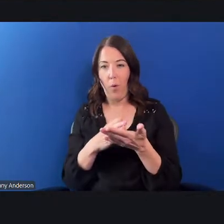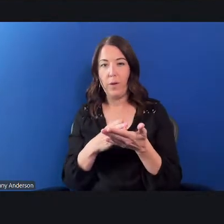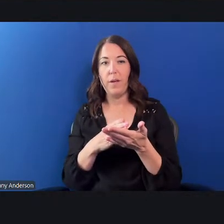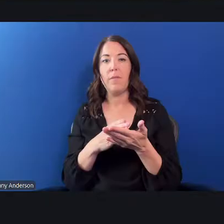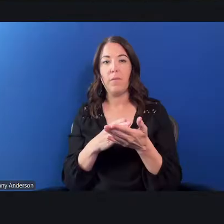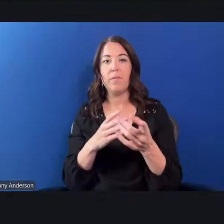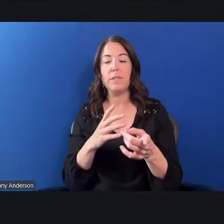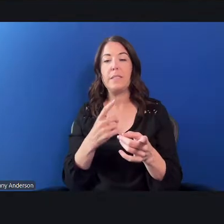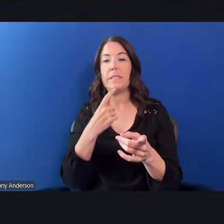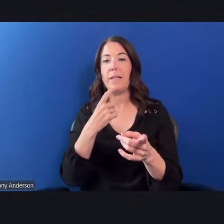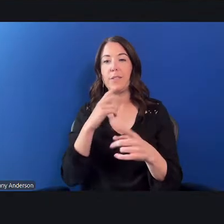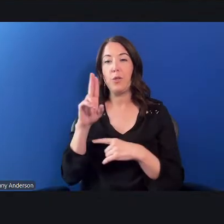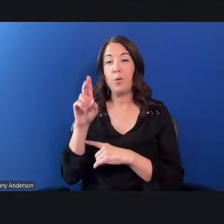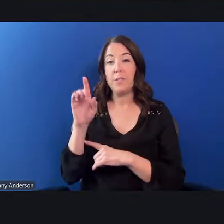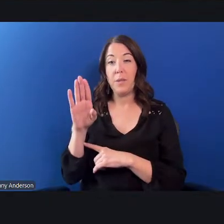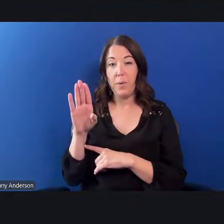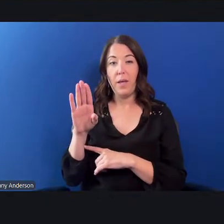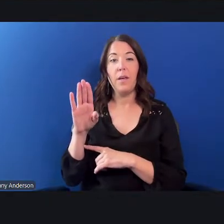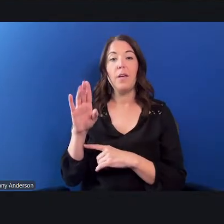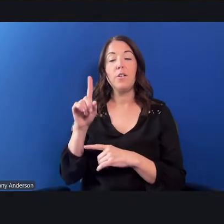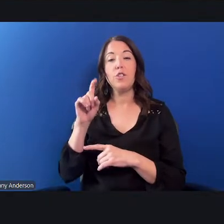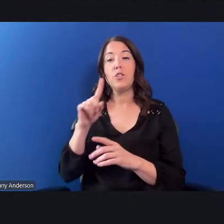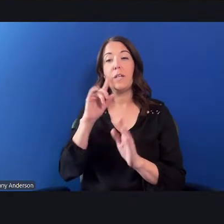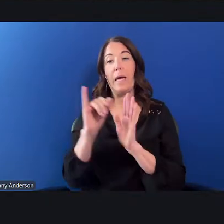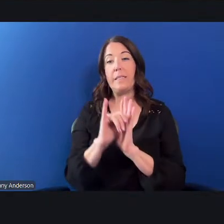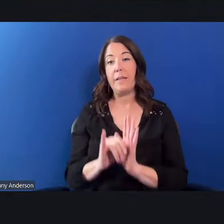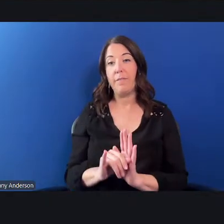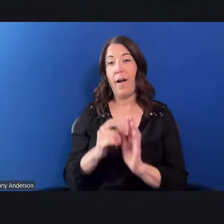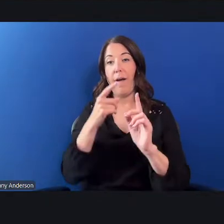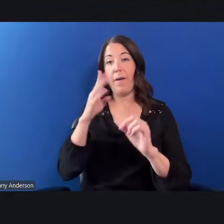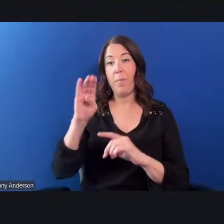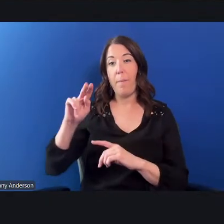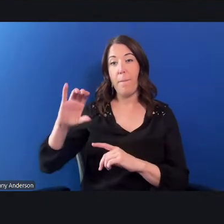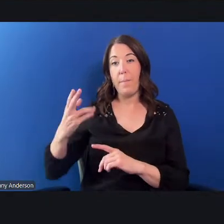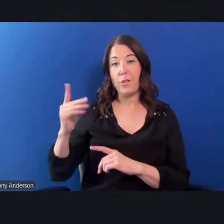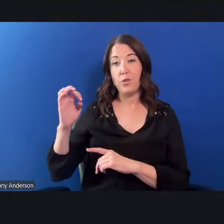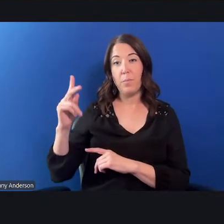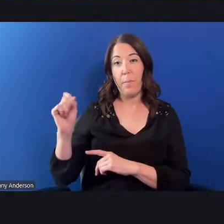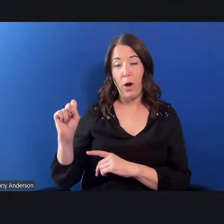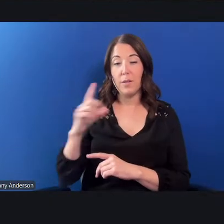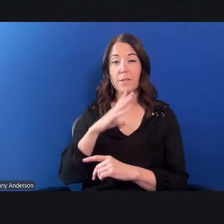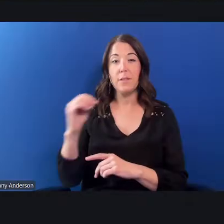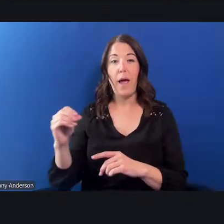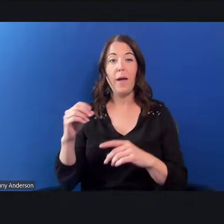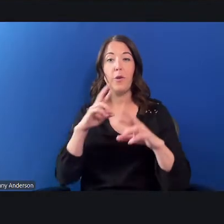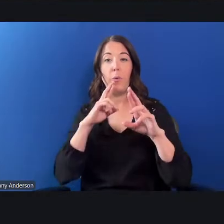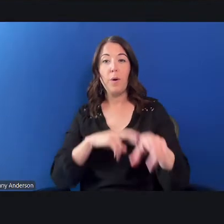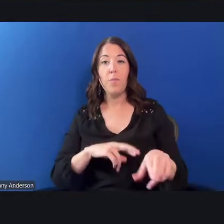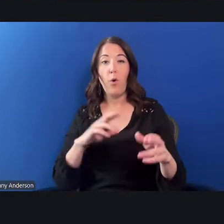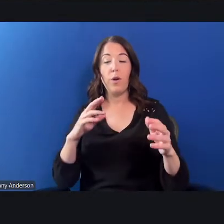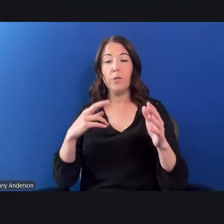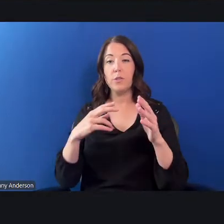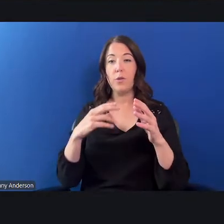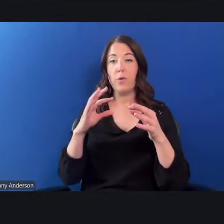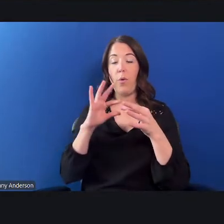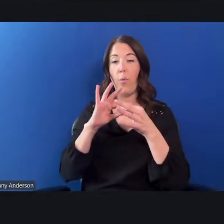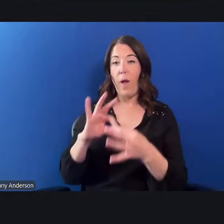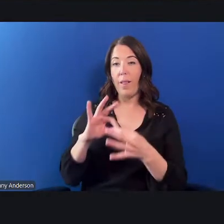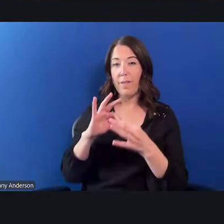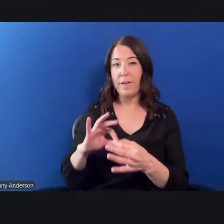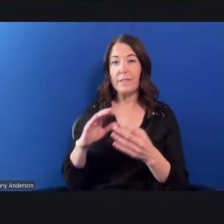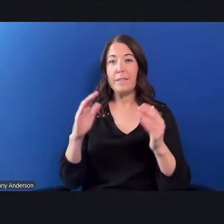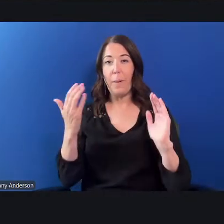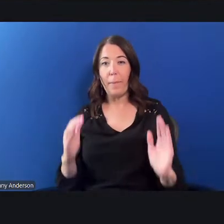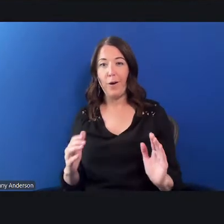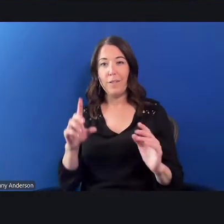included. The Utah Schools for the Deaf and Blind should identify benchmarks and report relevant comparisons of its assessment data in its annual